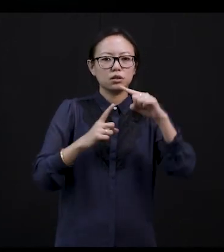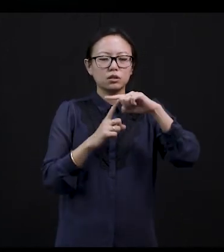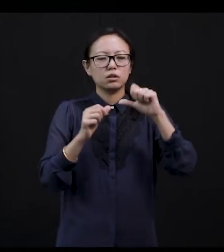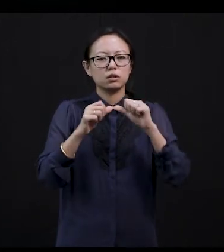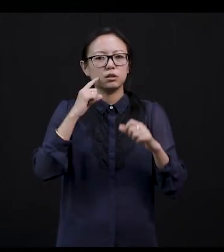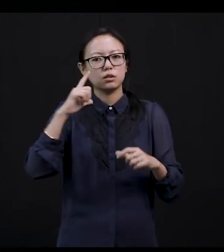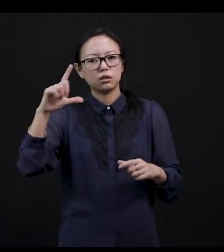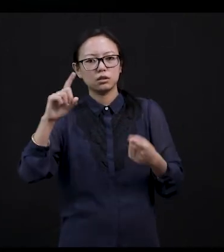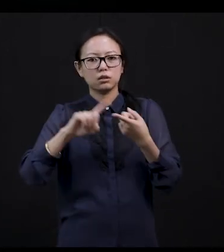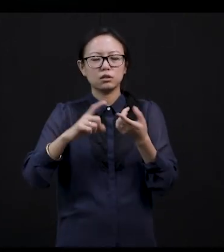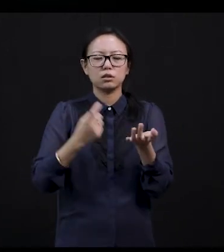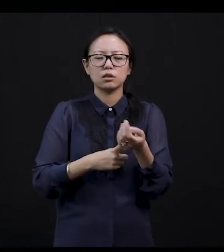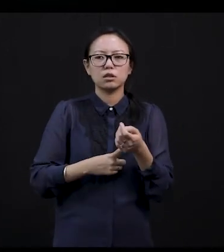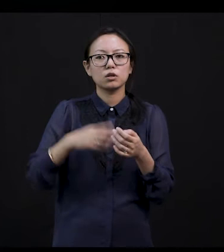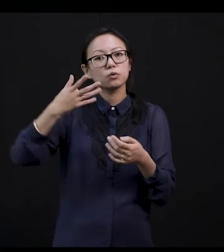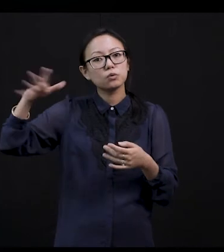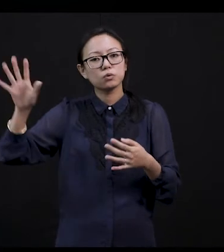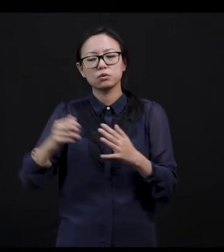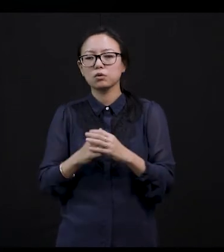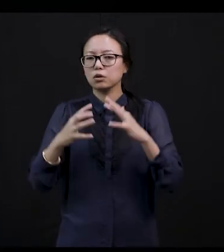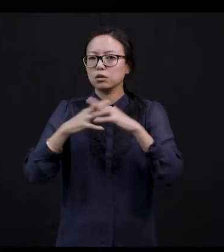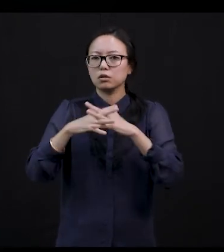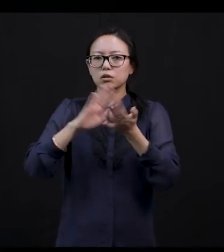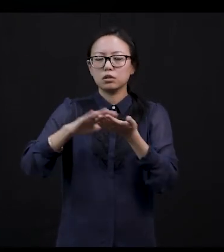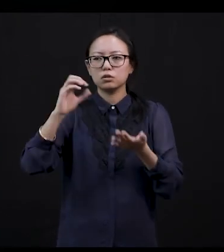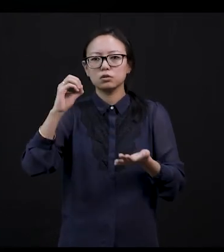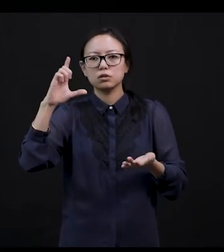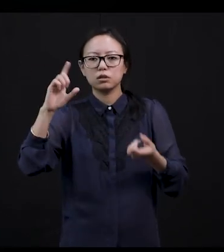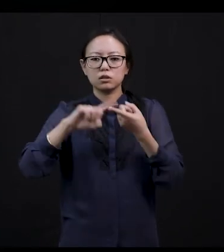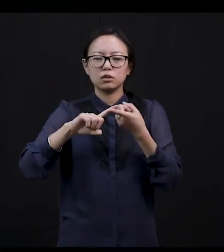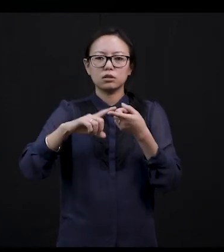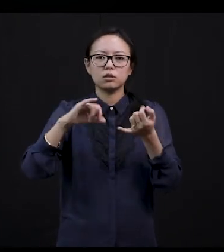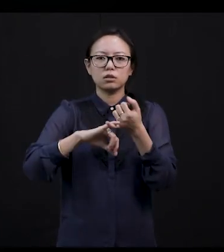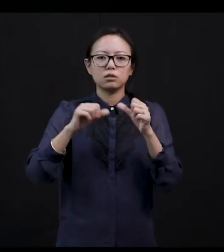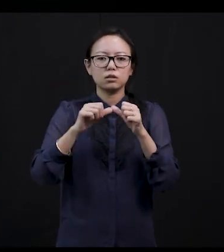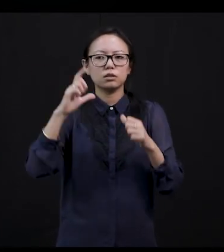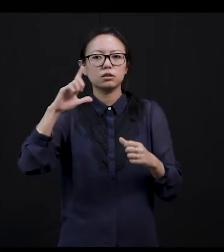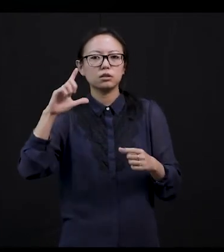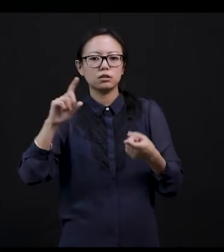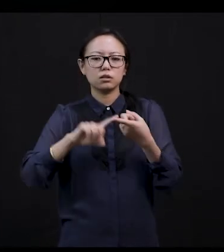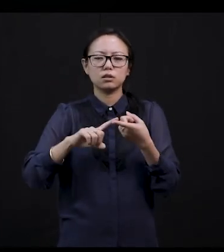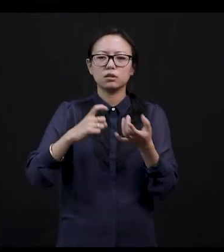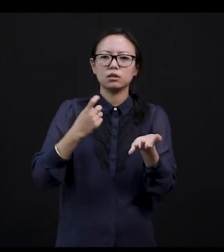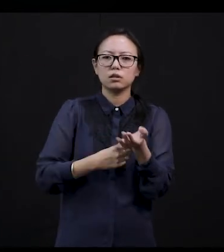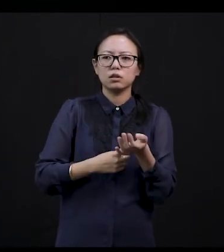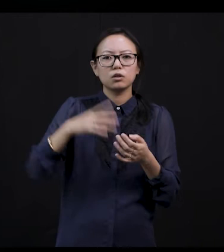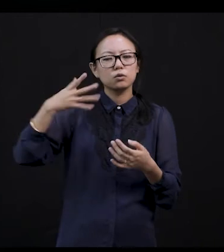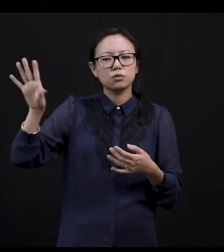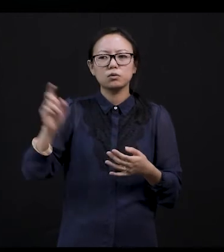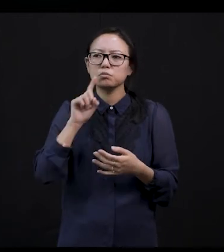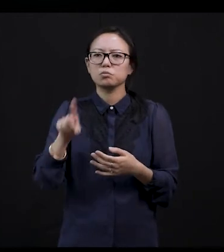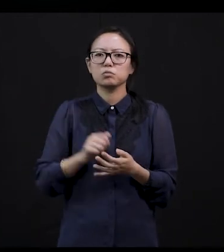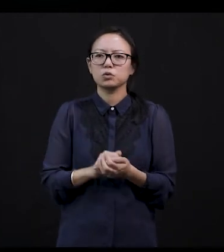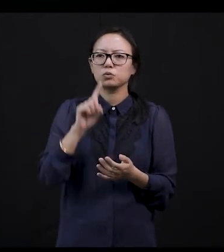VLCC. So that way the retailer tells the wholesaler what is the choice of a customer, what is it that they want to buy,